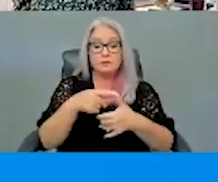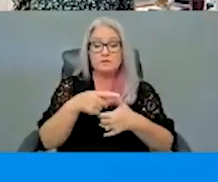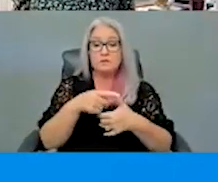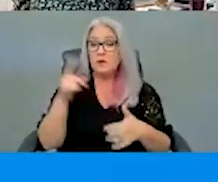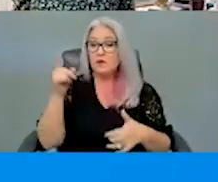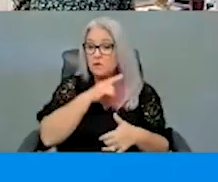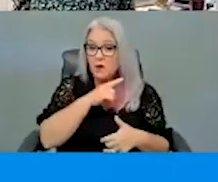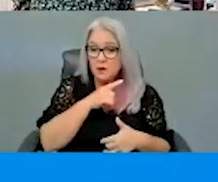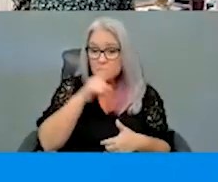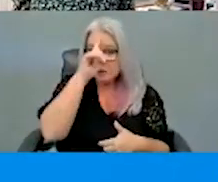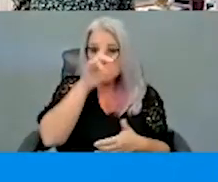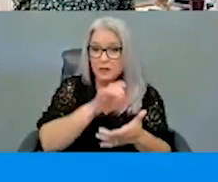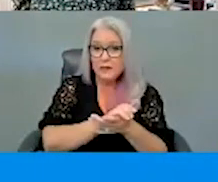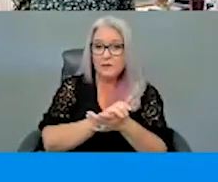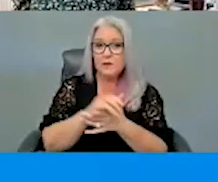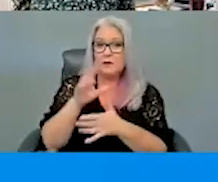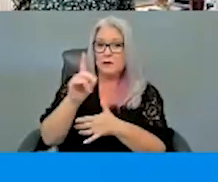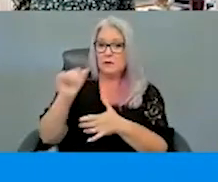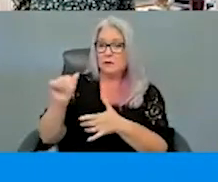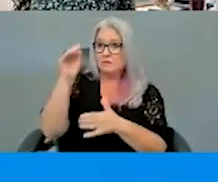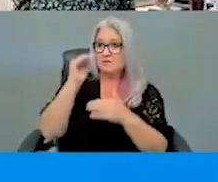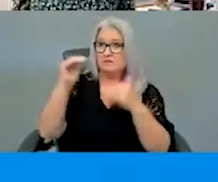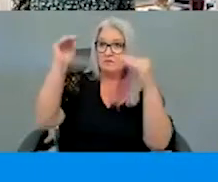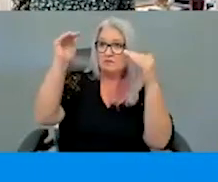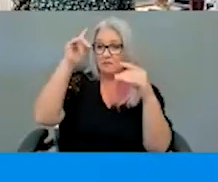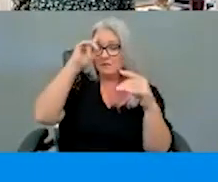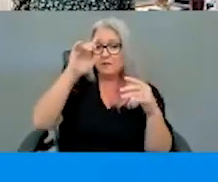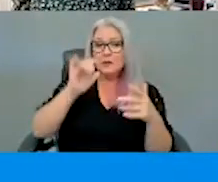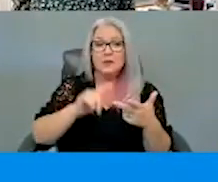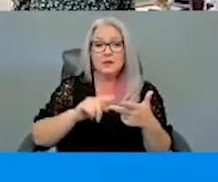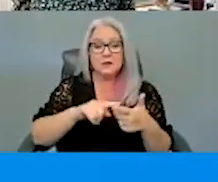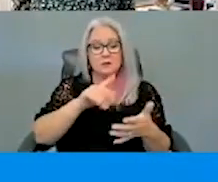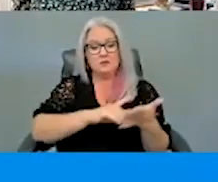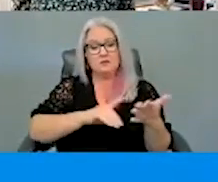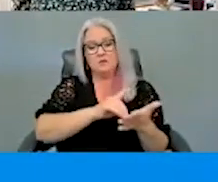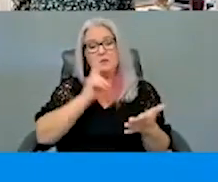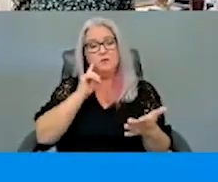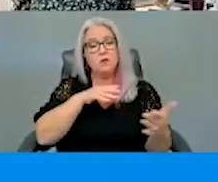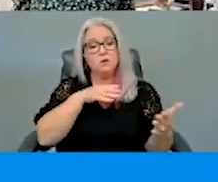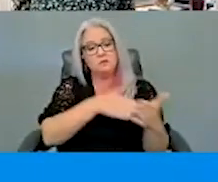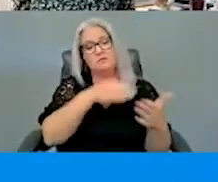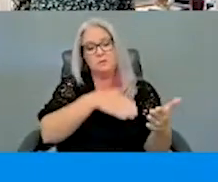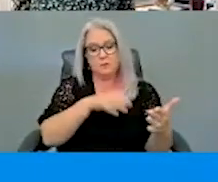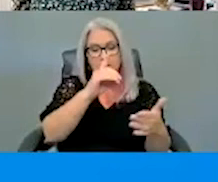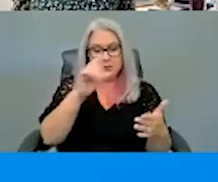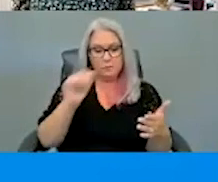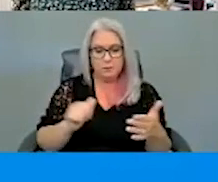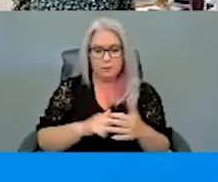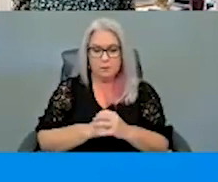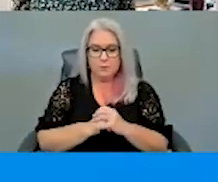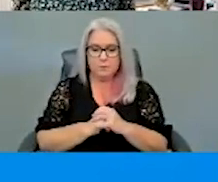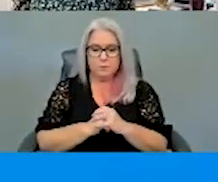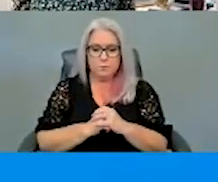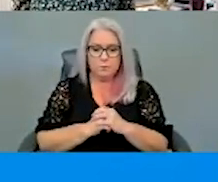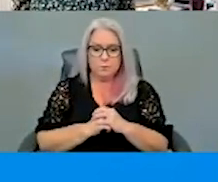inferior. Second being discrimination against people with disabilities. And the third being a set of taught practices and beliefs